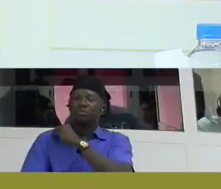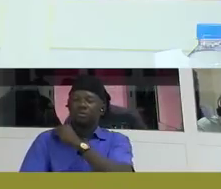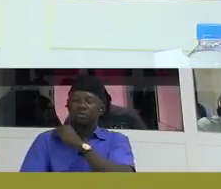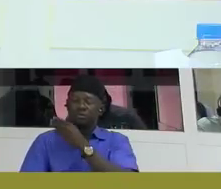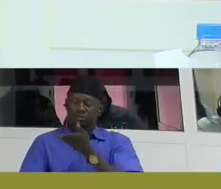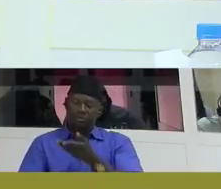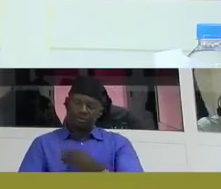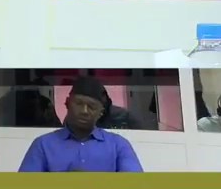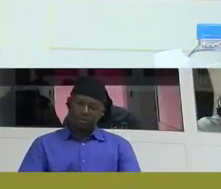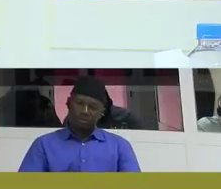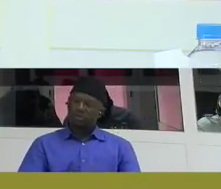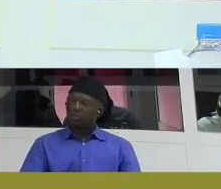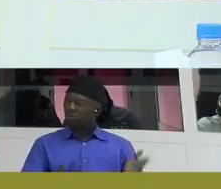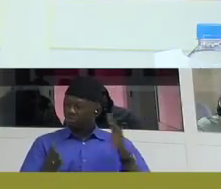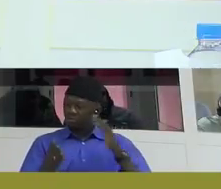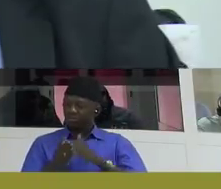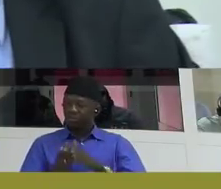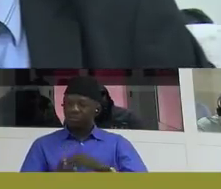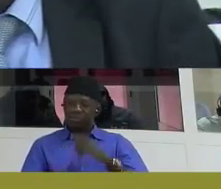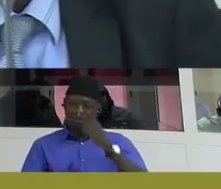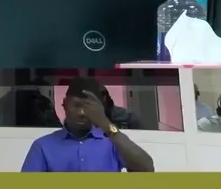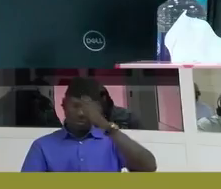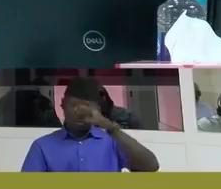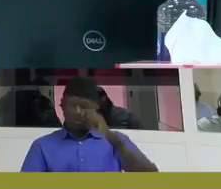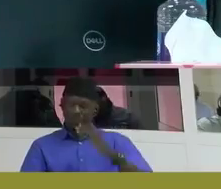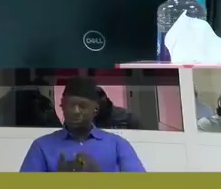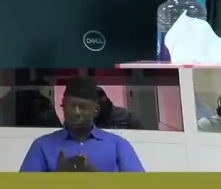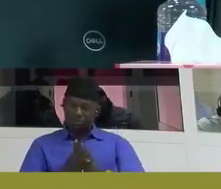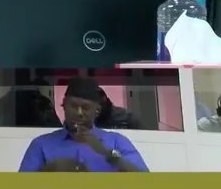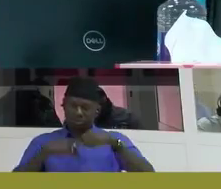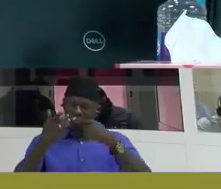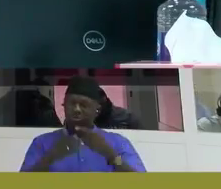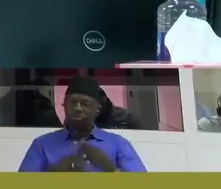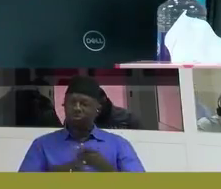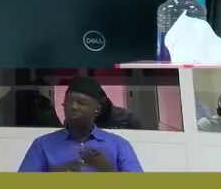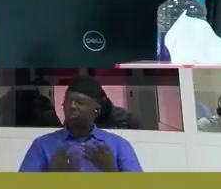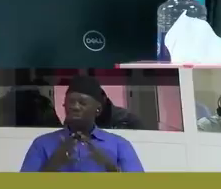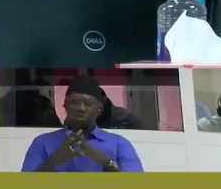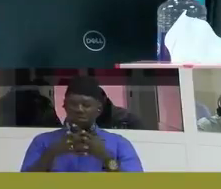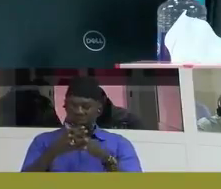Still, the police continued with those harassment,